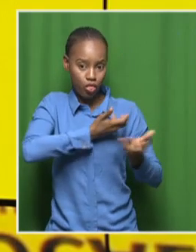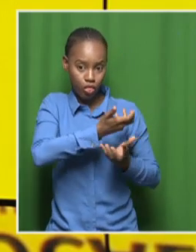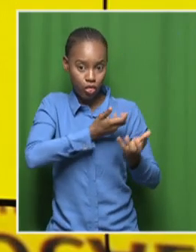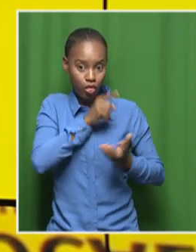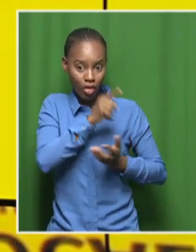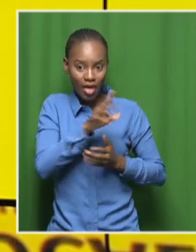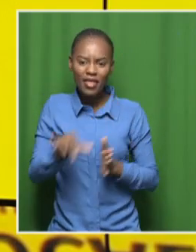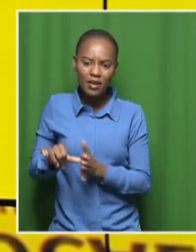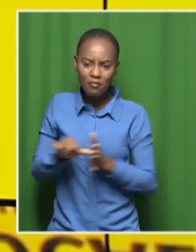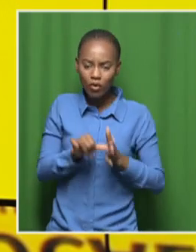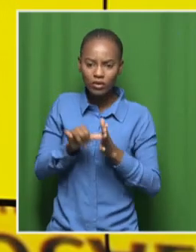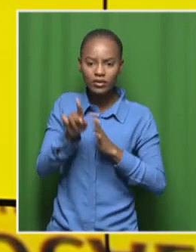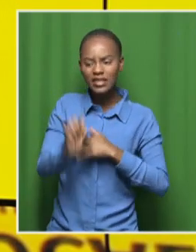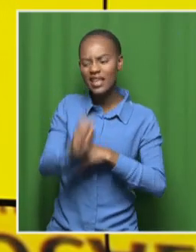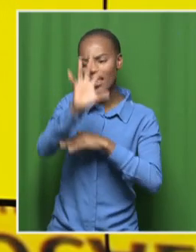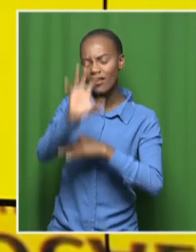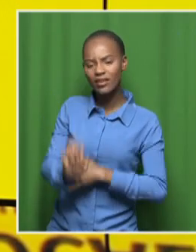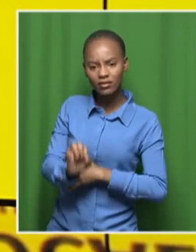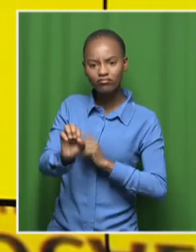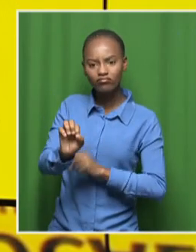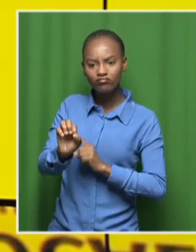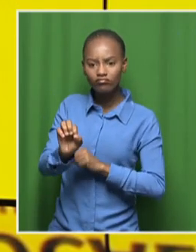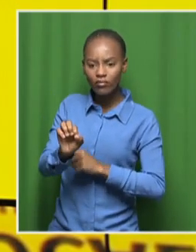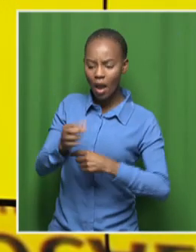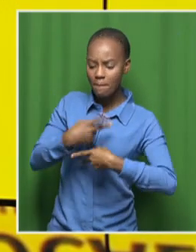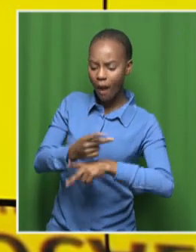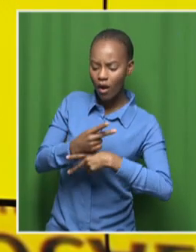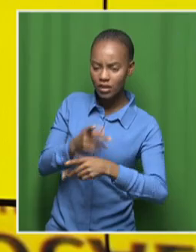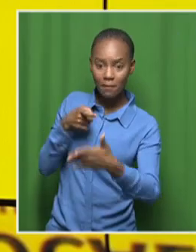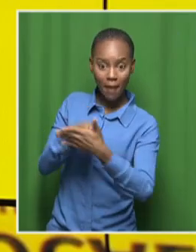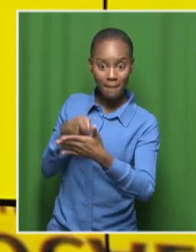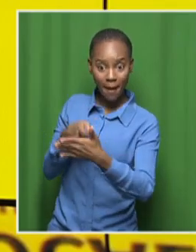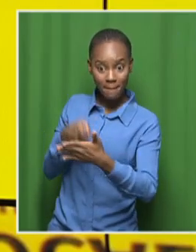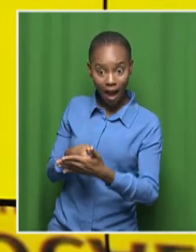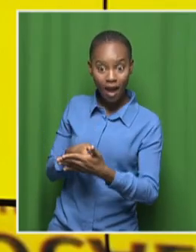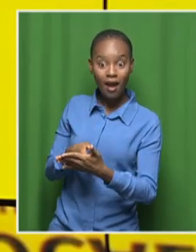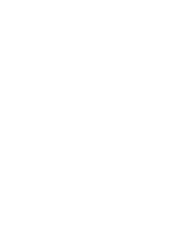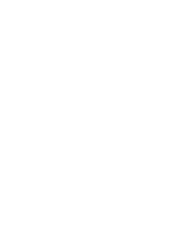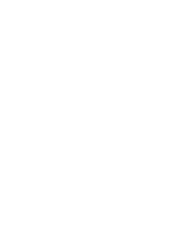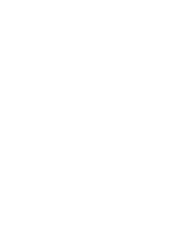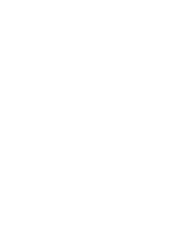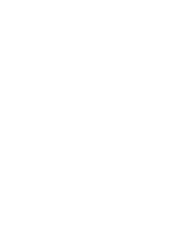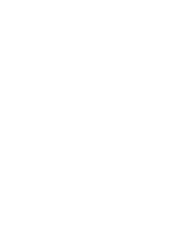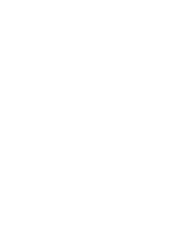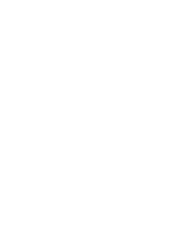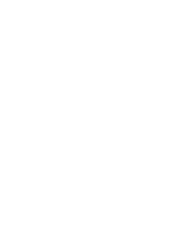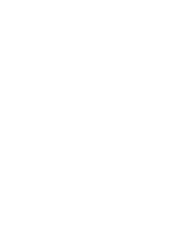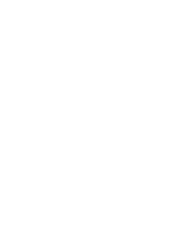economy. It's a massive thing. So we'll get more of those details to you during the broadcast.